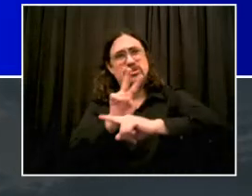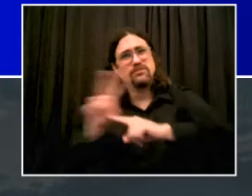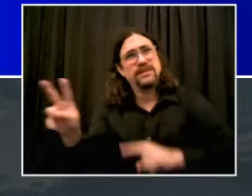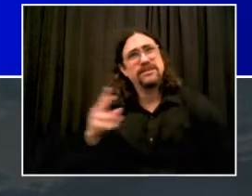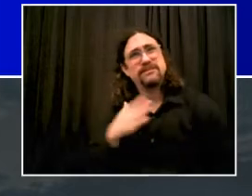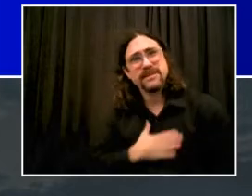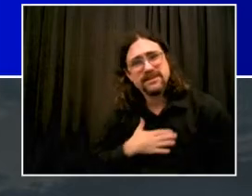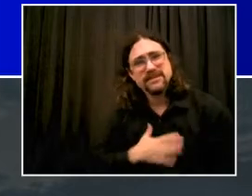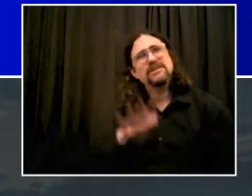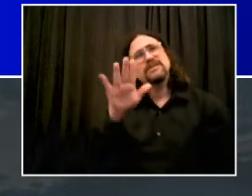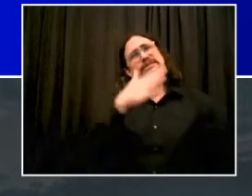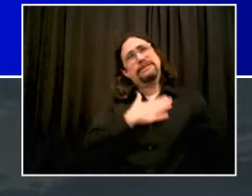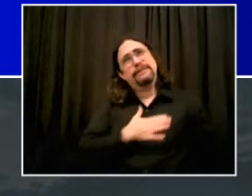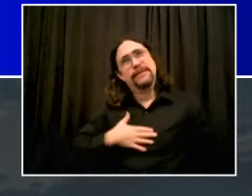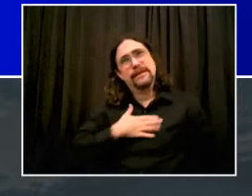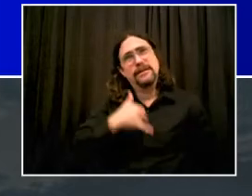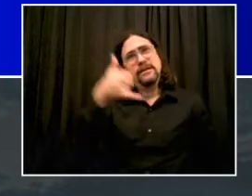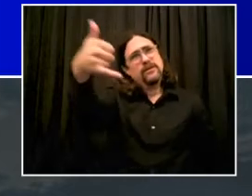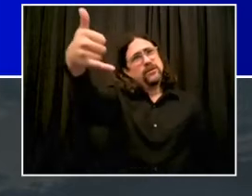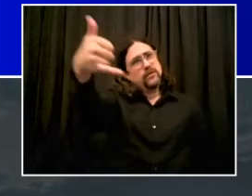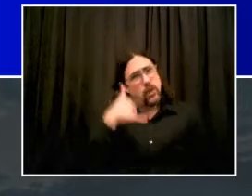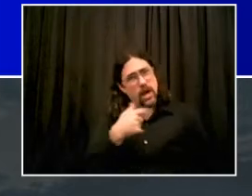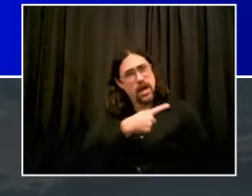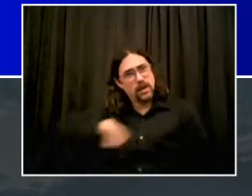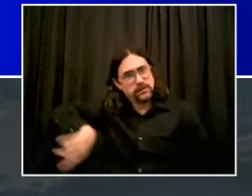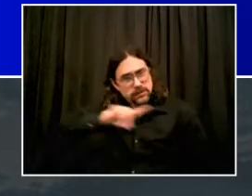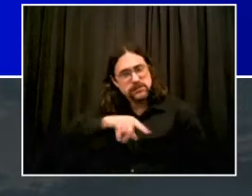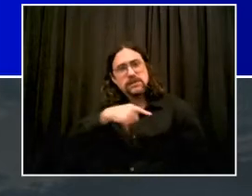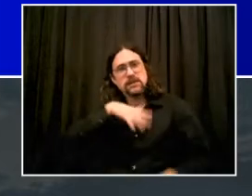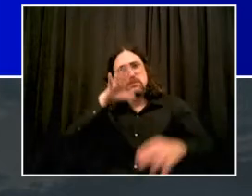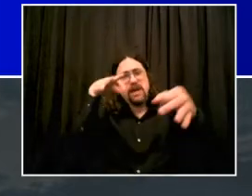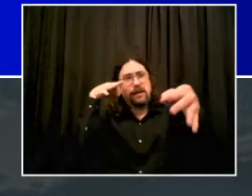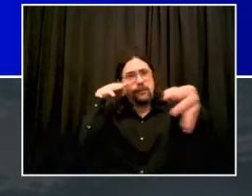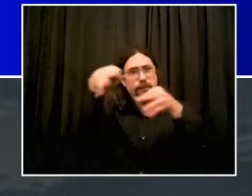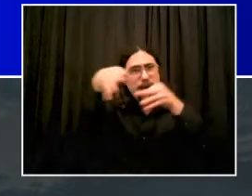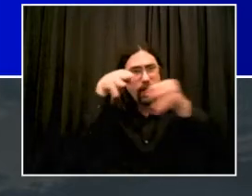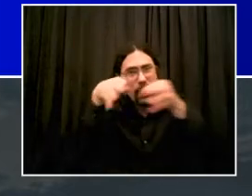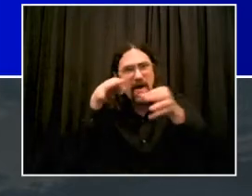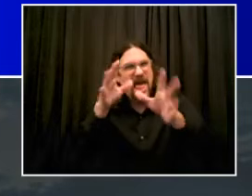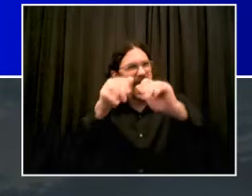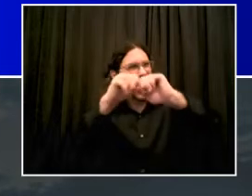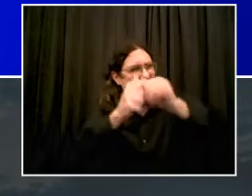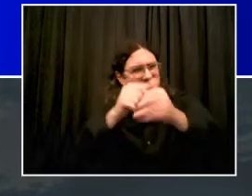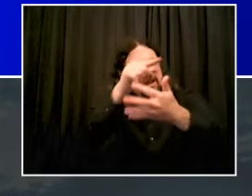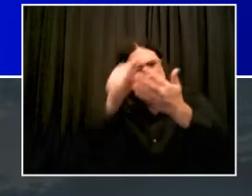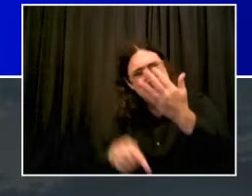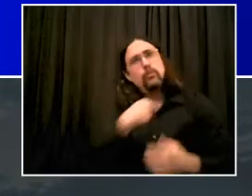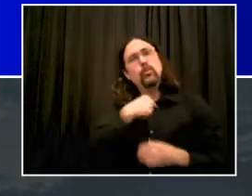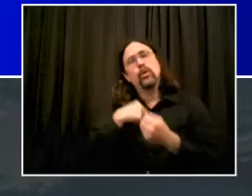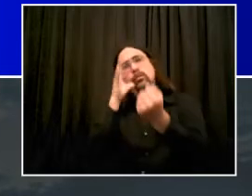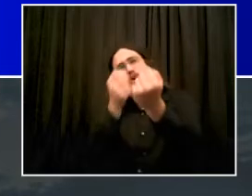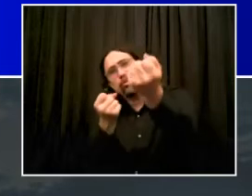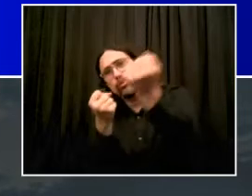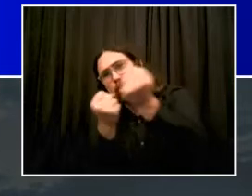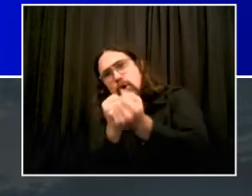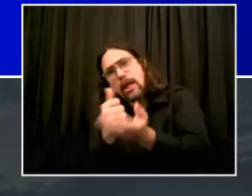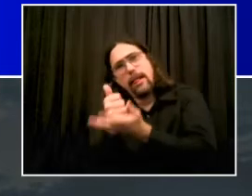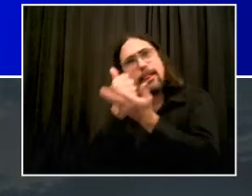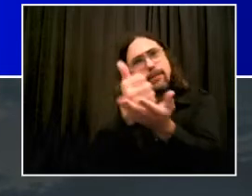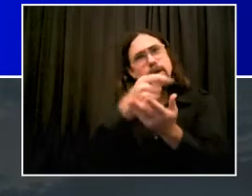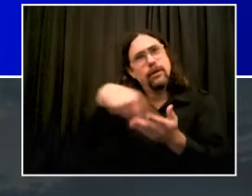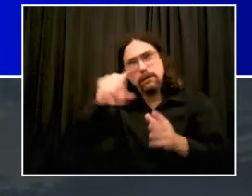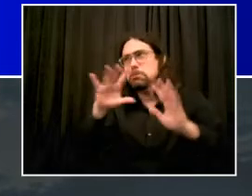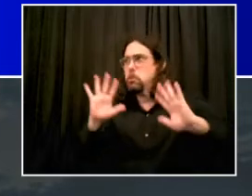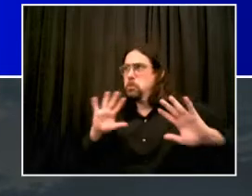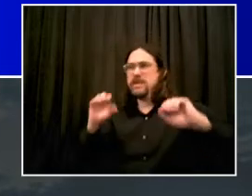2-week period? We're going to offer you things like free food delivery, help with medications, direct connections to doctors by the phone, or even